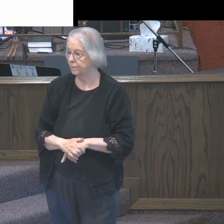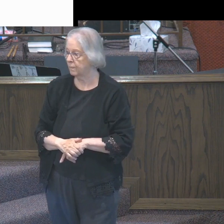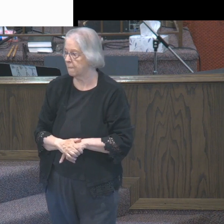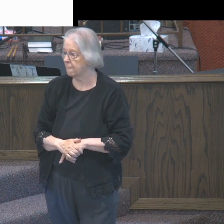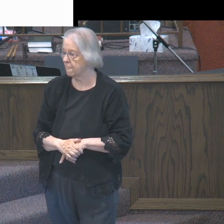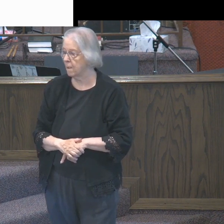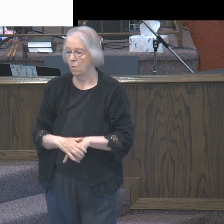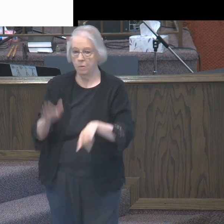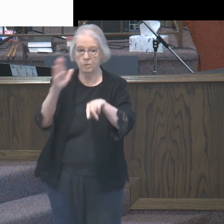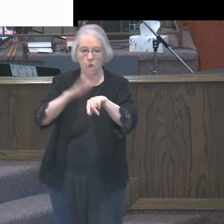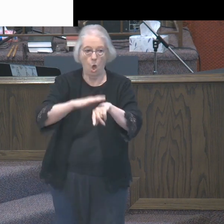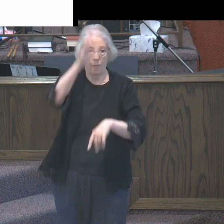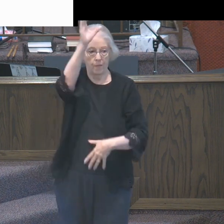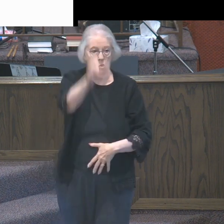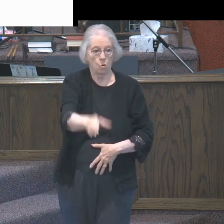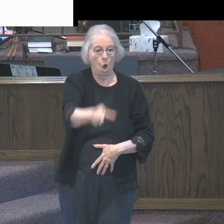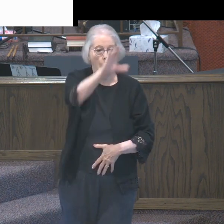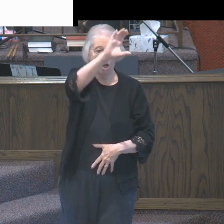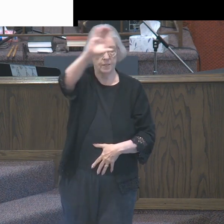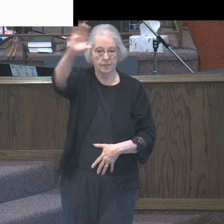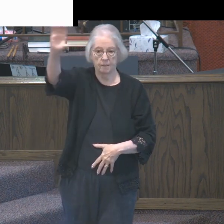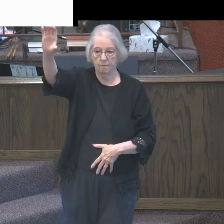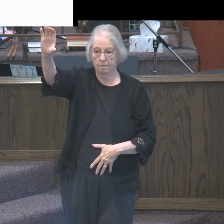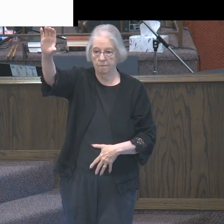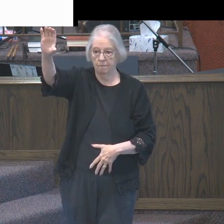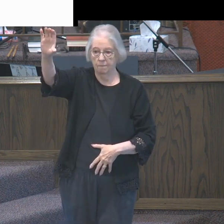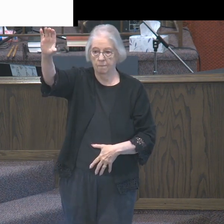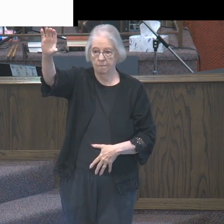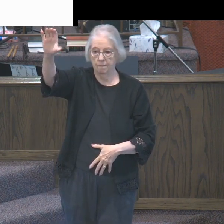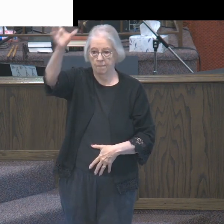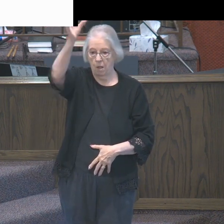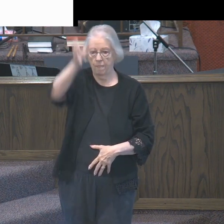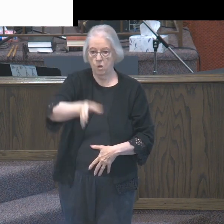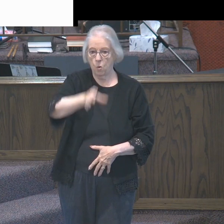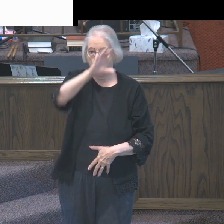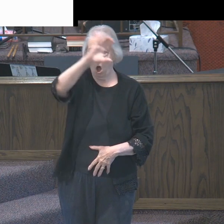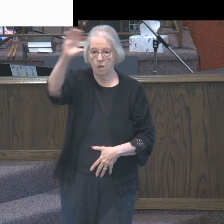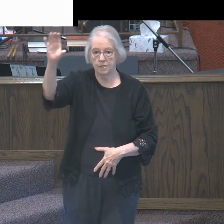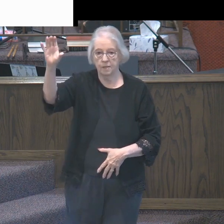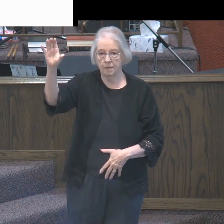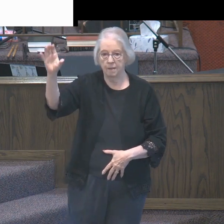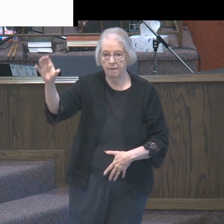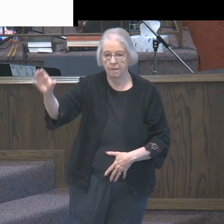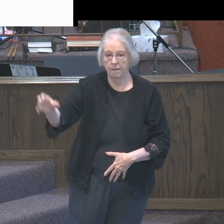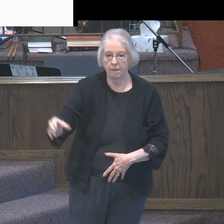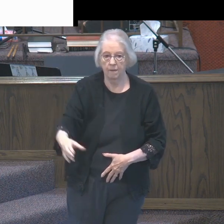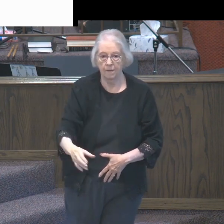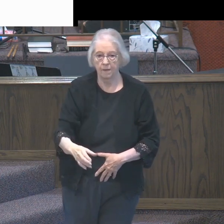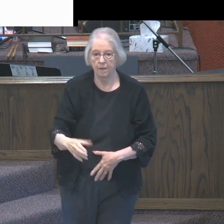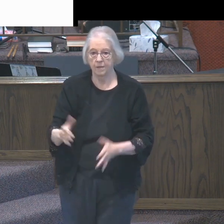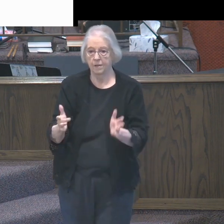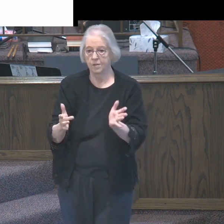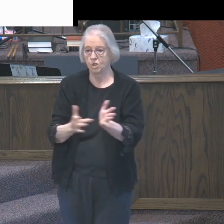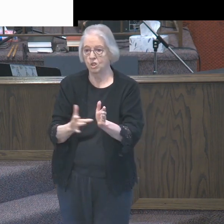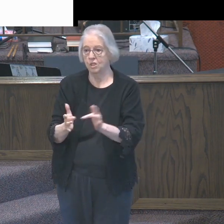When He was on the cross, in Matthew chapter 27 and verse 46. It's the only prayer that Jesus offered to